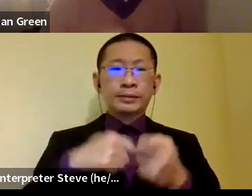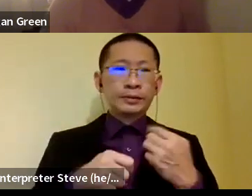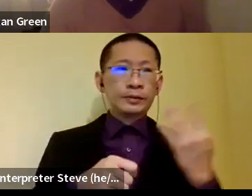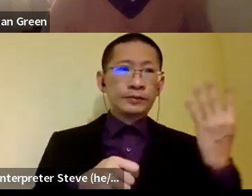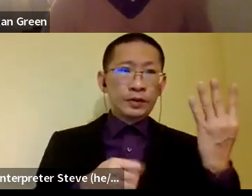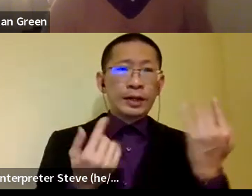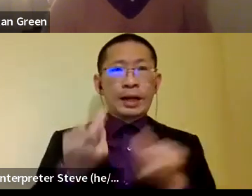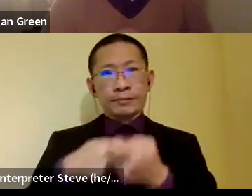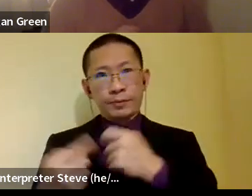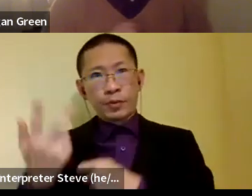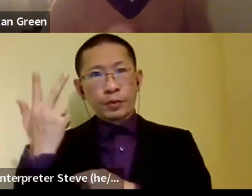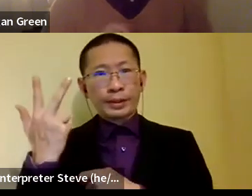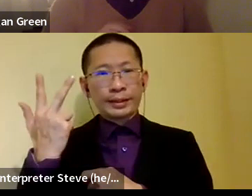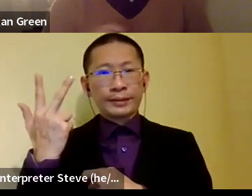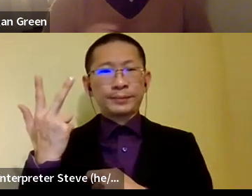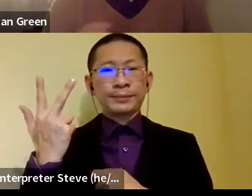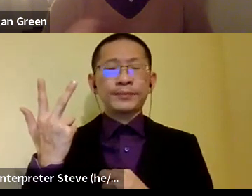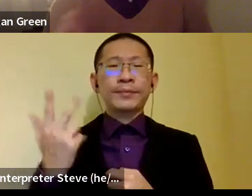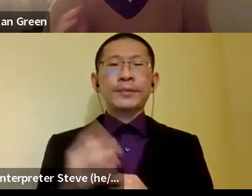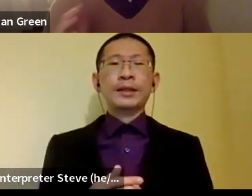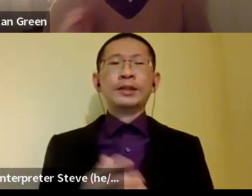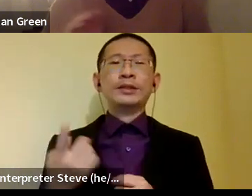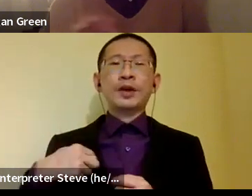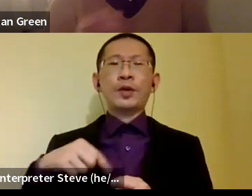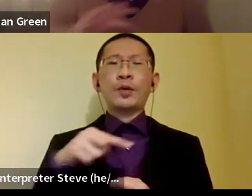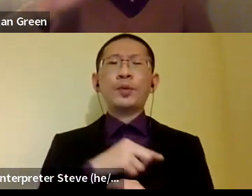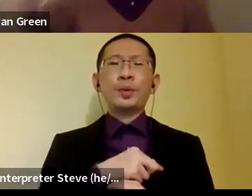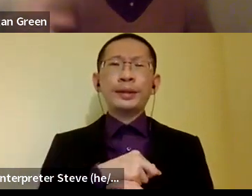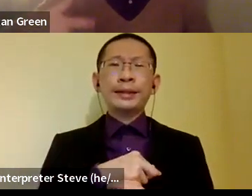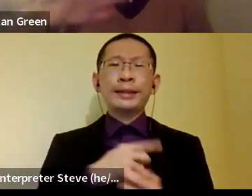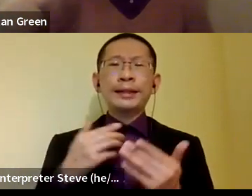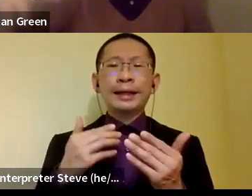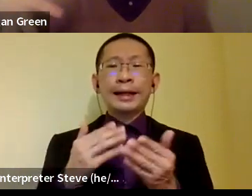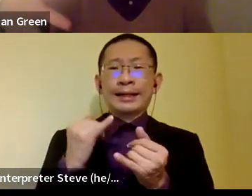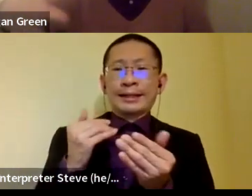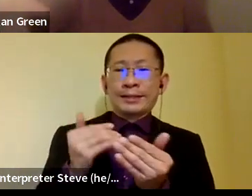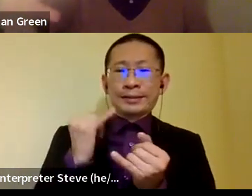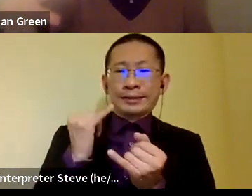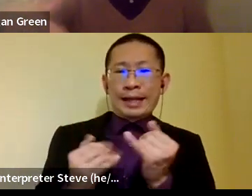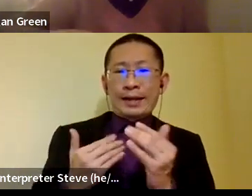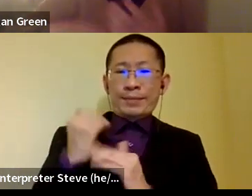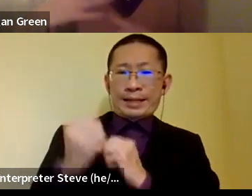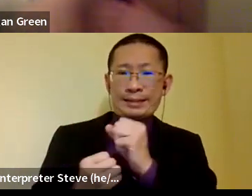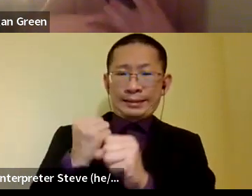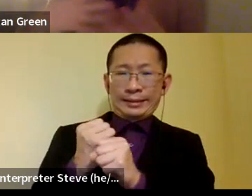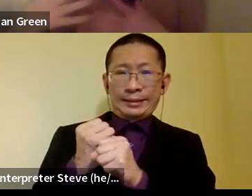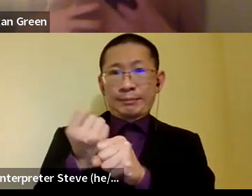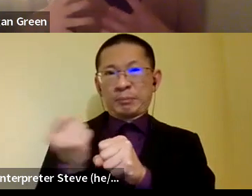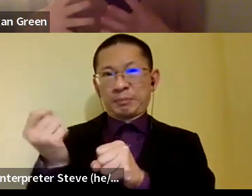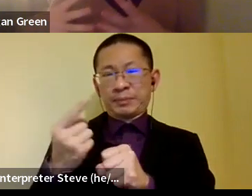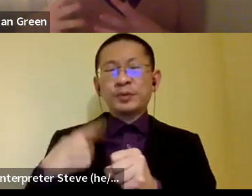three. And so we're sort of at the end of my season, which is next year,